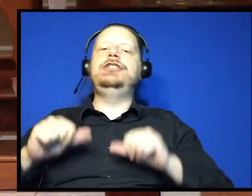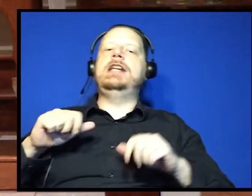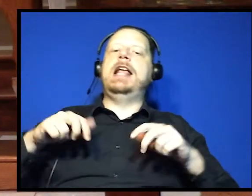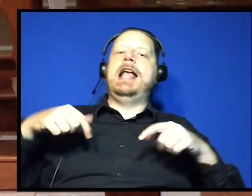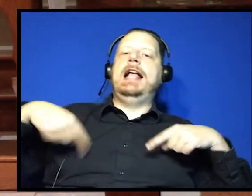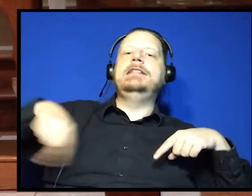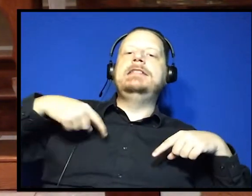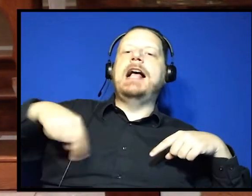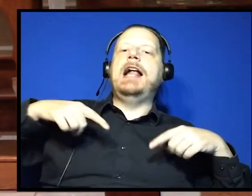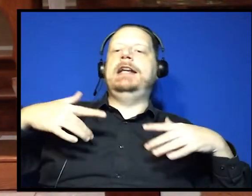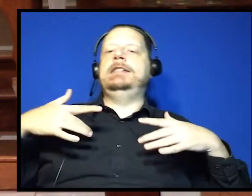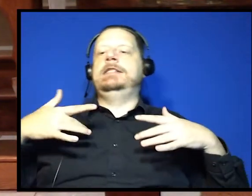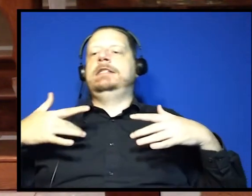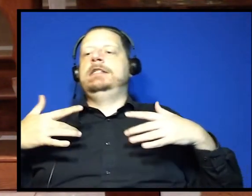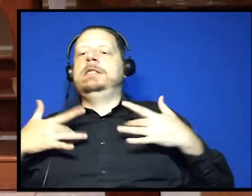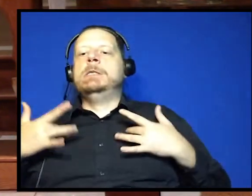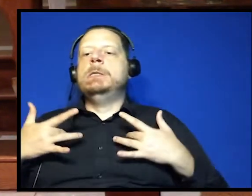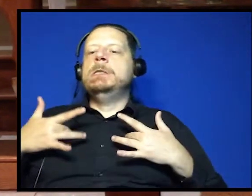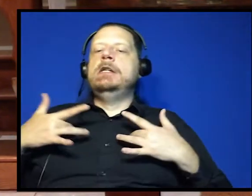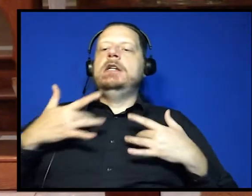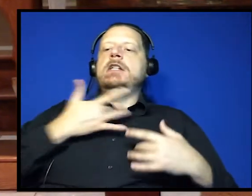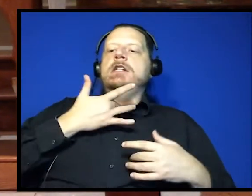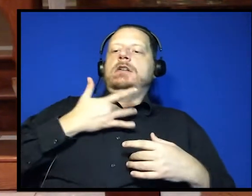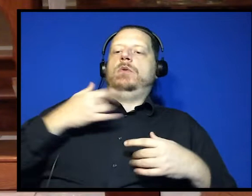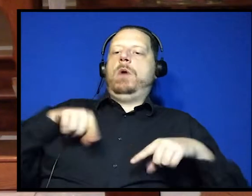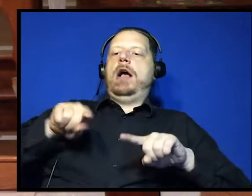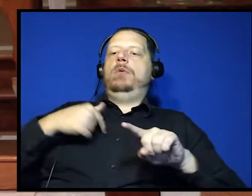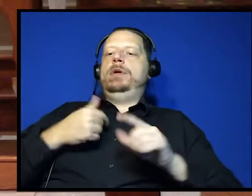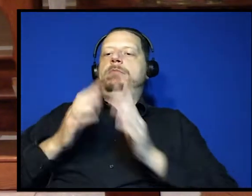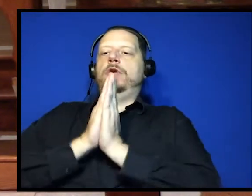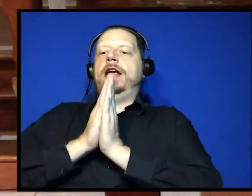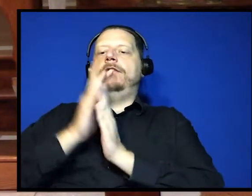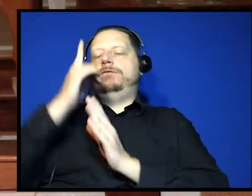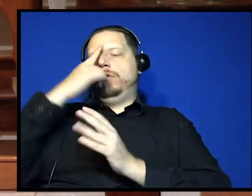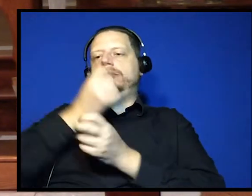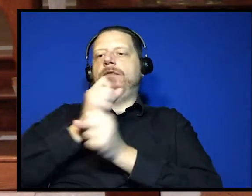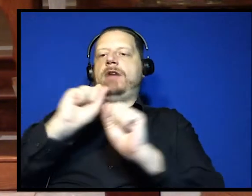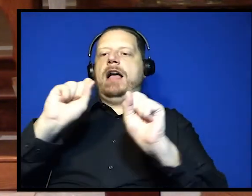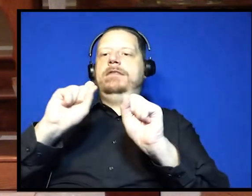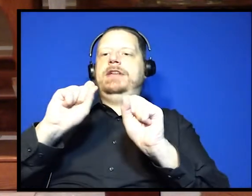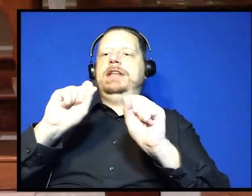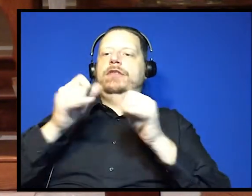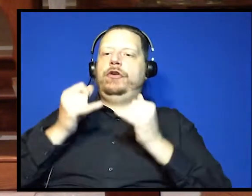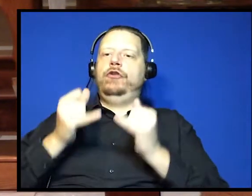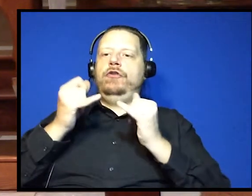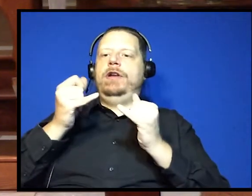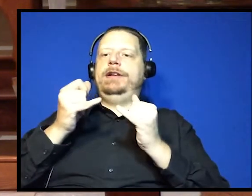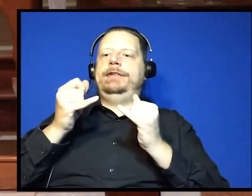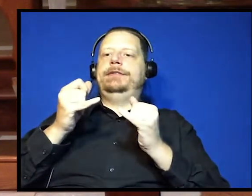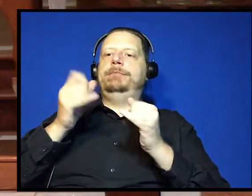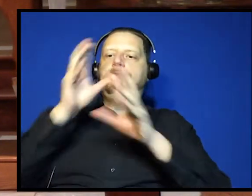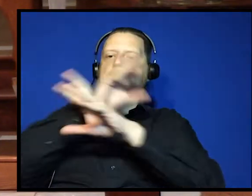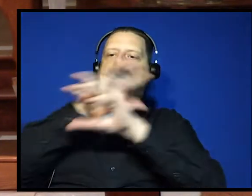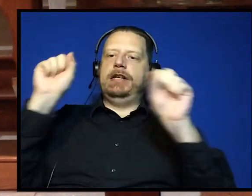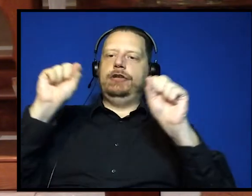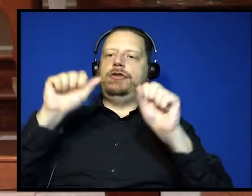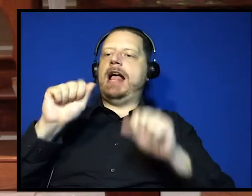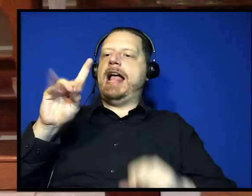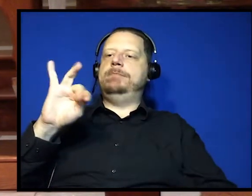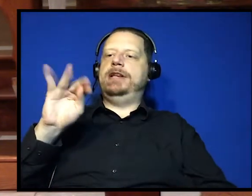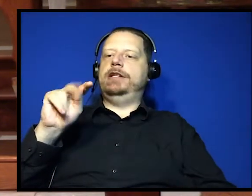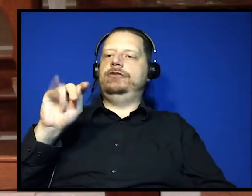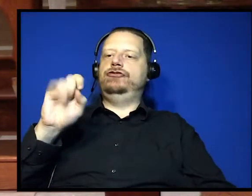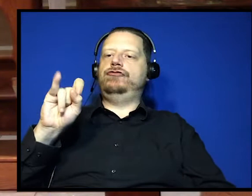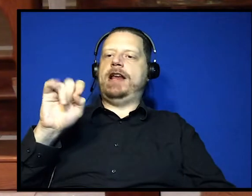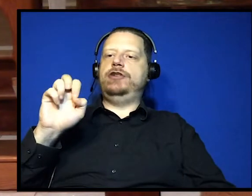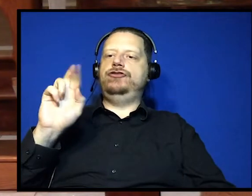anxiety as we pray to survive the current administration in hopes that we'll make